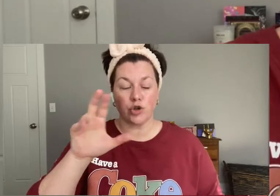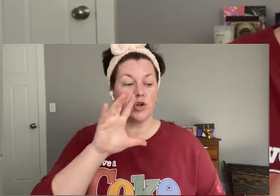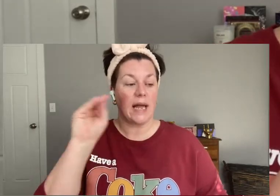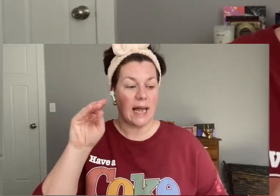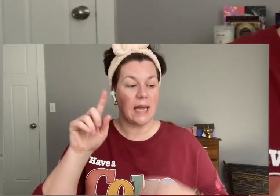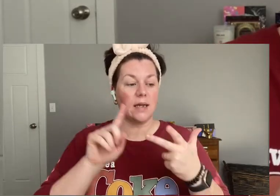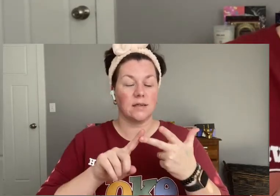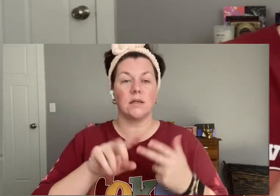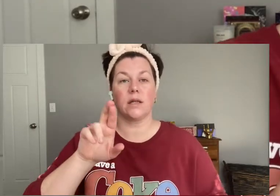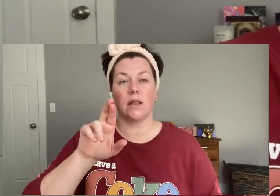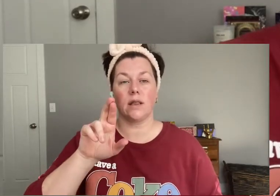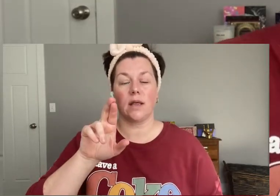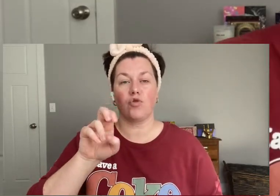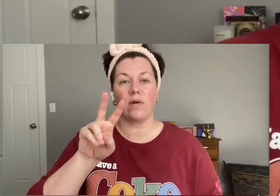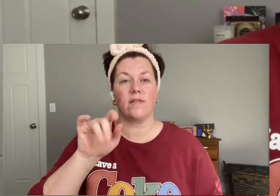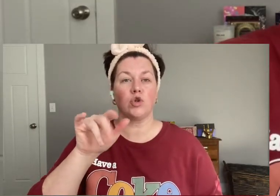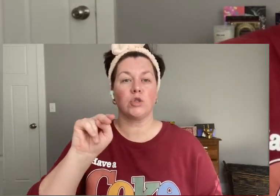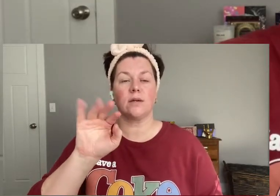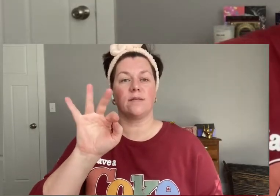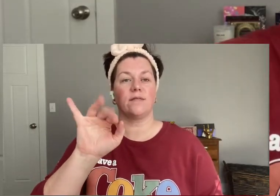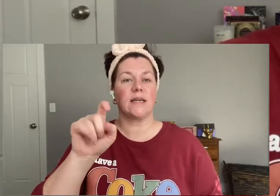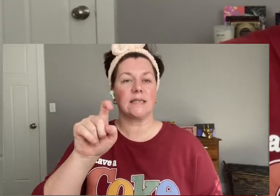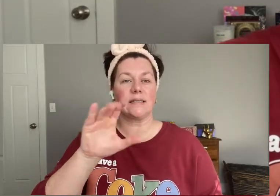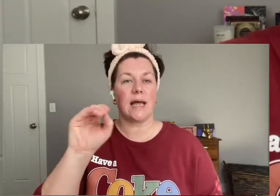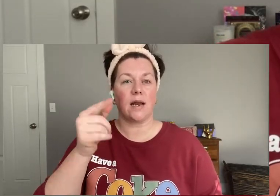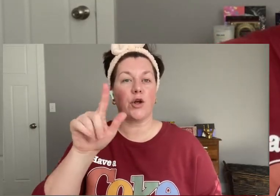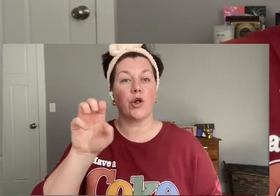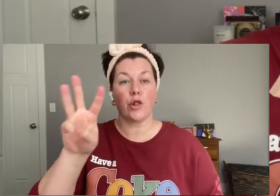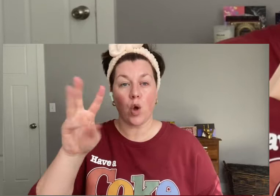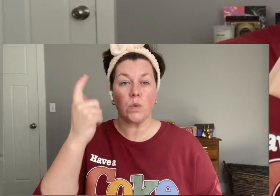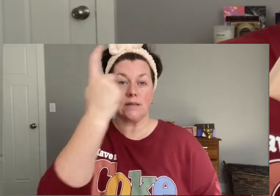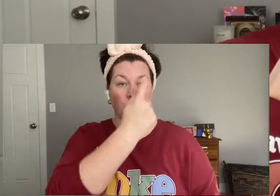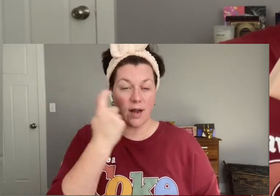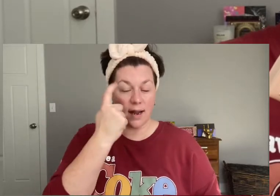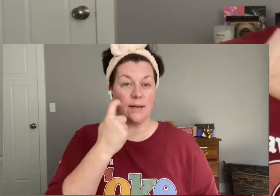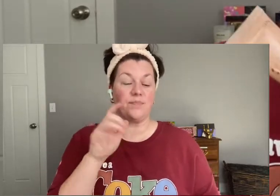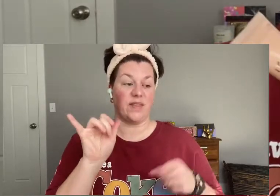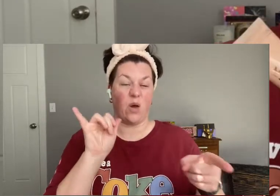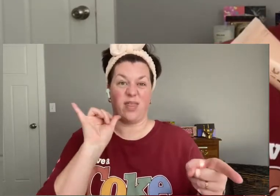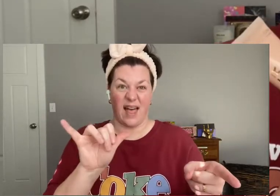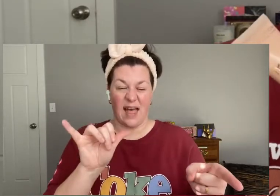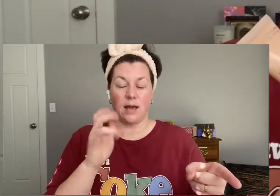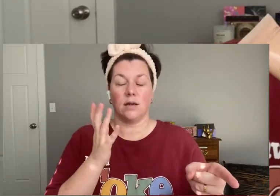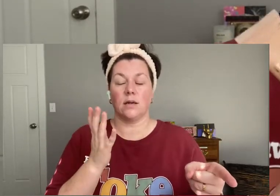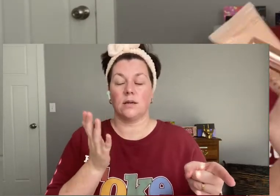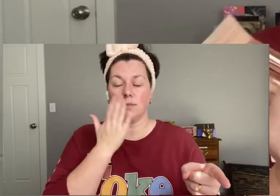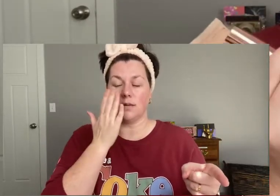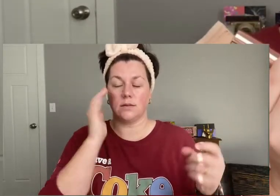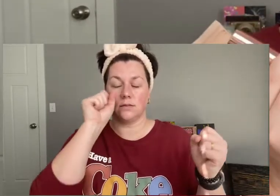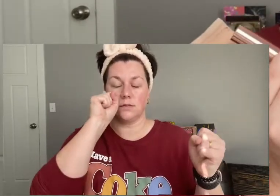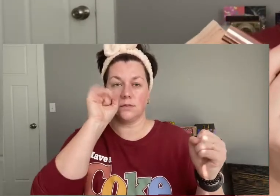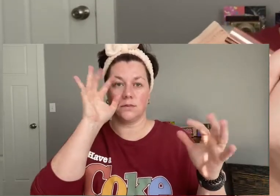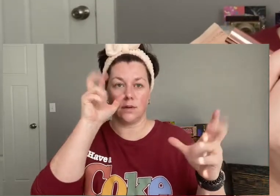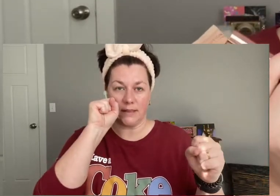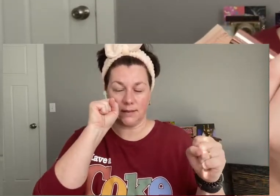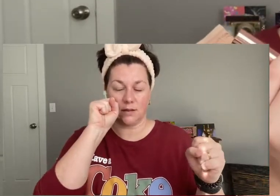Skin Tint. I also have the Eyebrite Illuminating Under Eye Concealer,